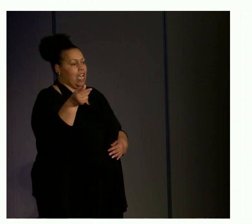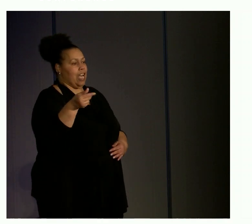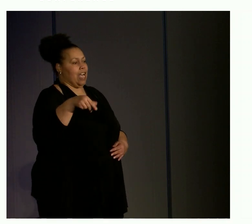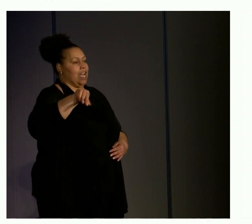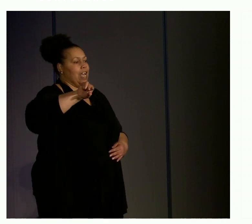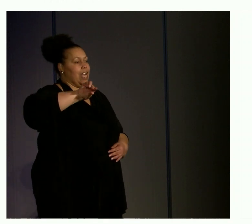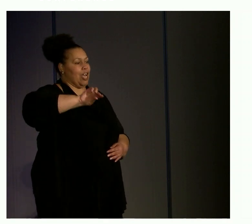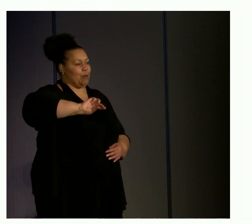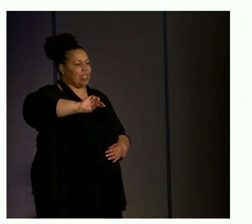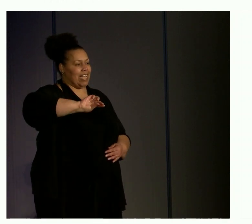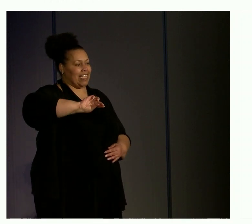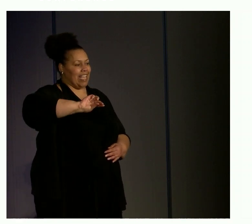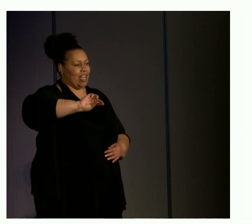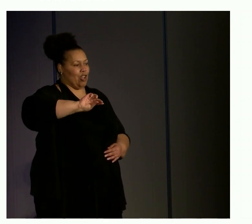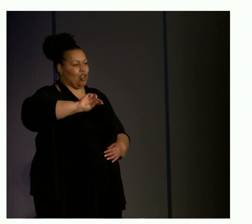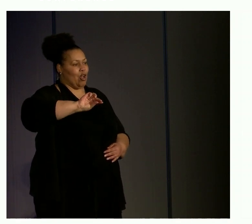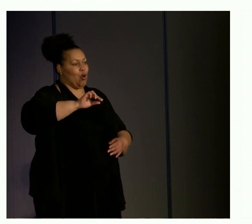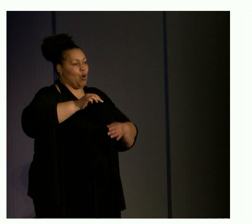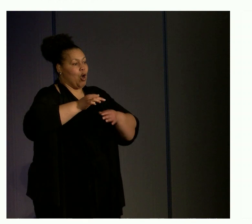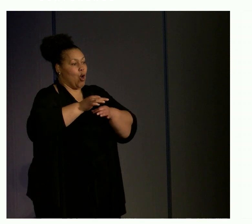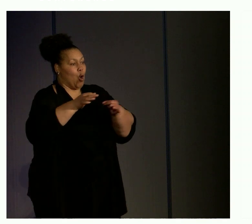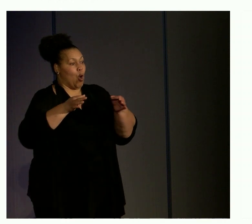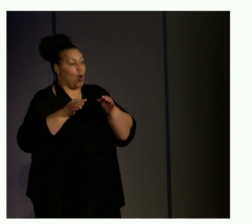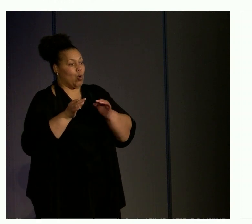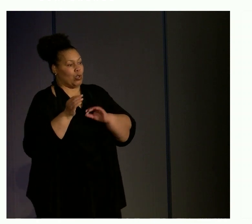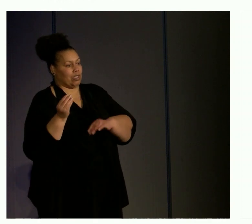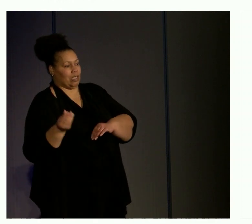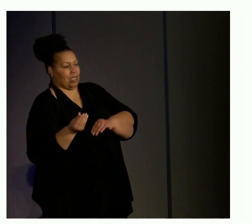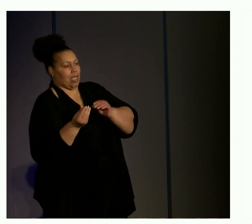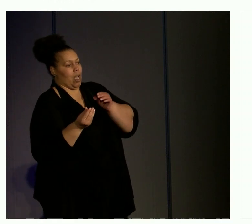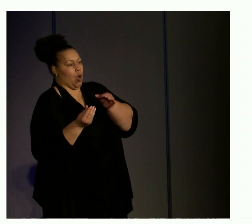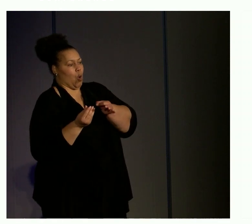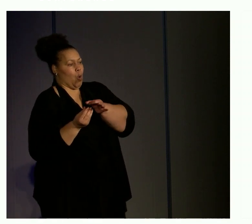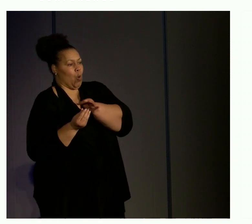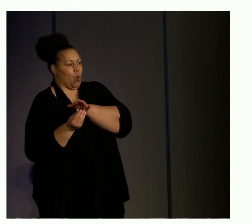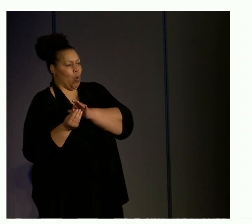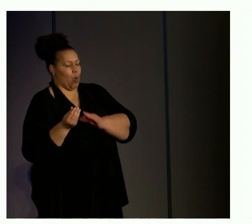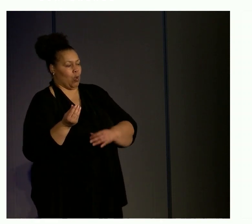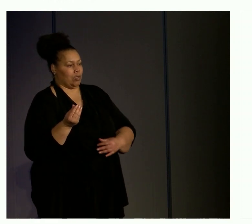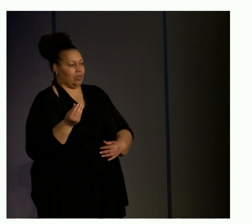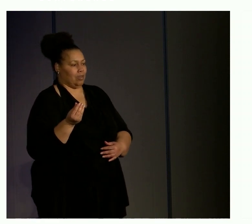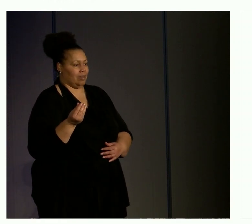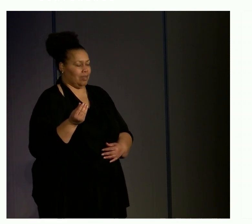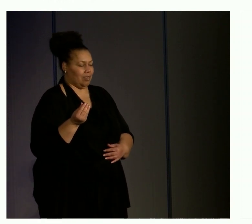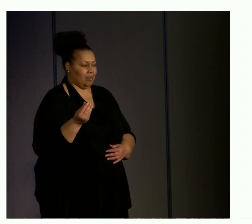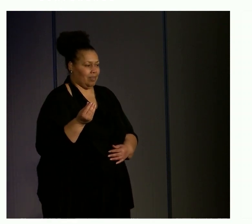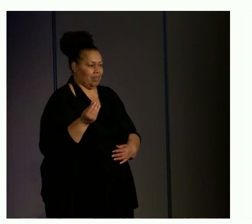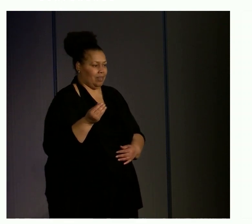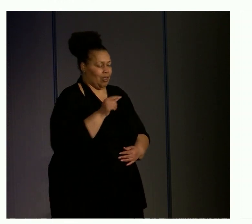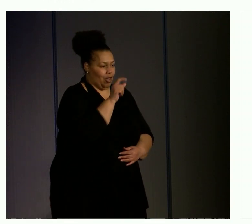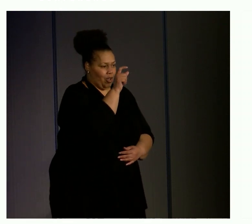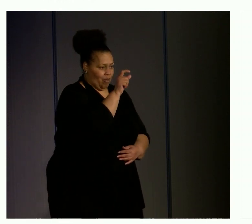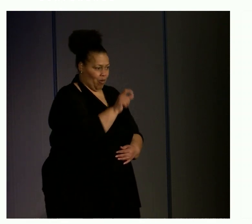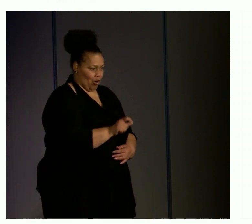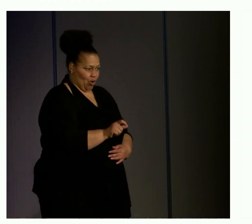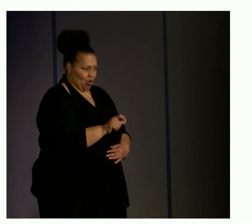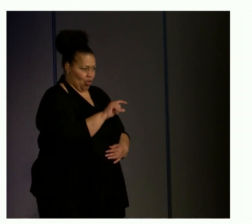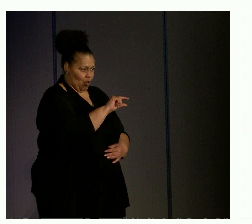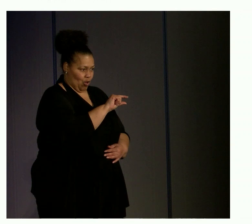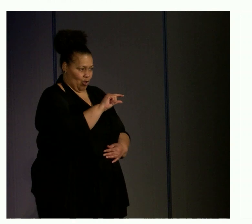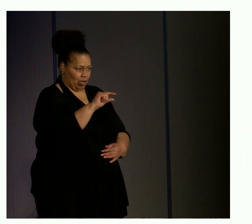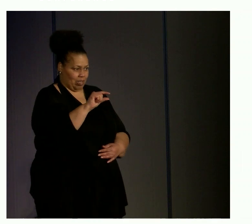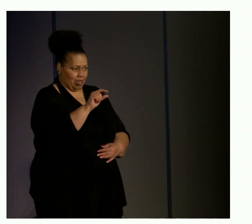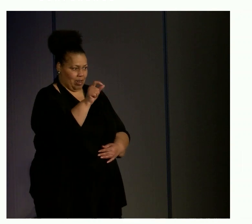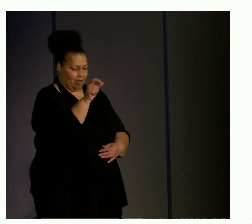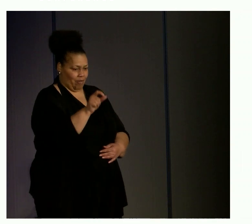down, with the holes facing up. So we have vertical, horizontal,